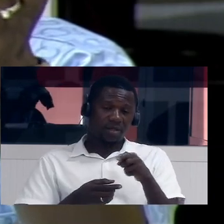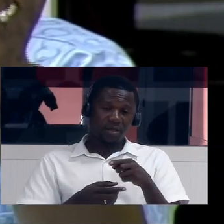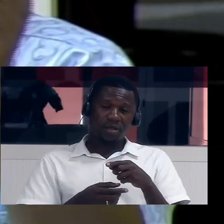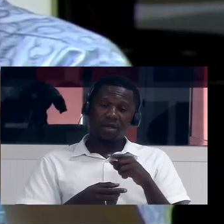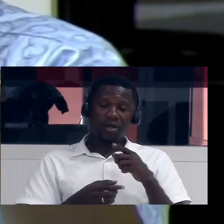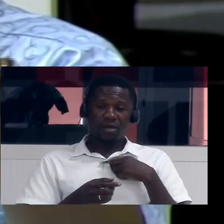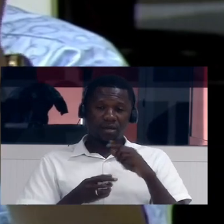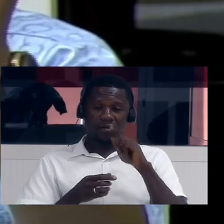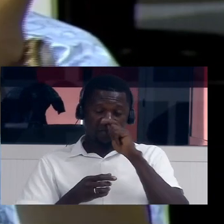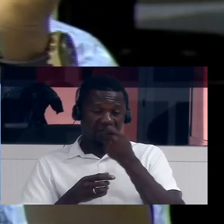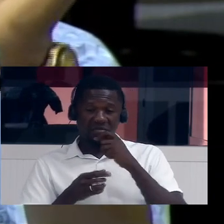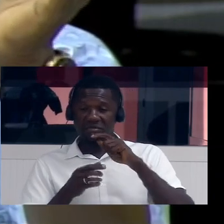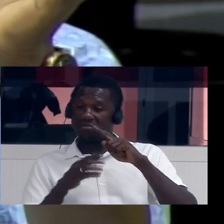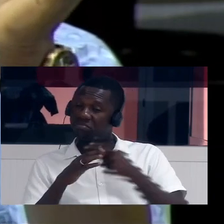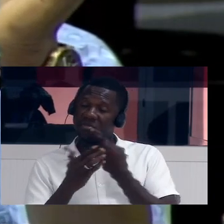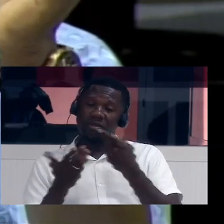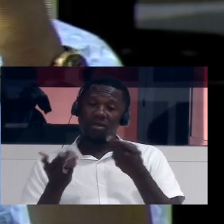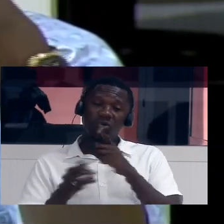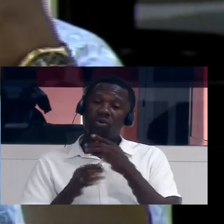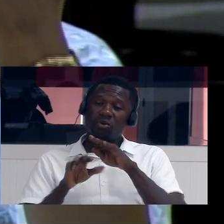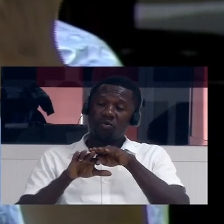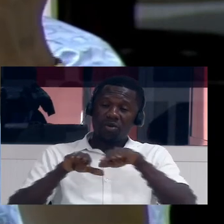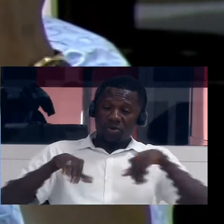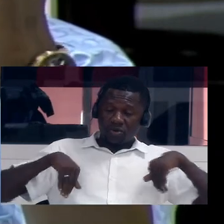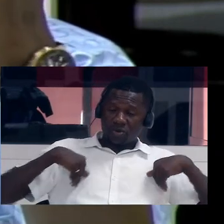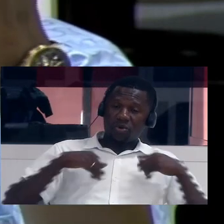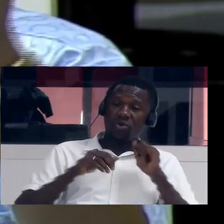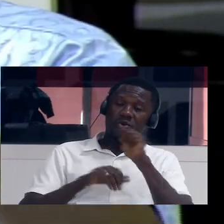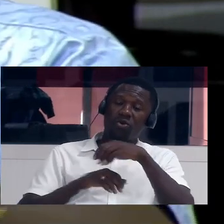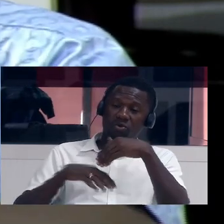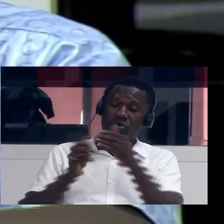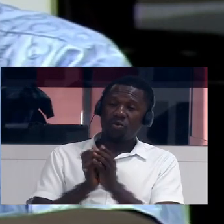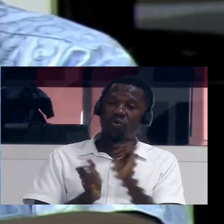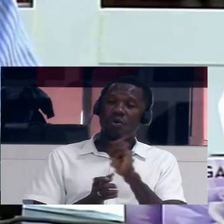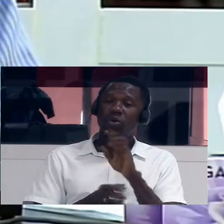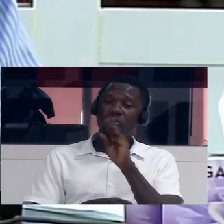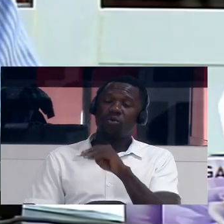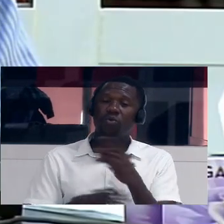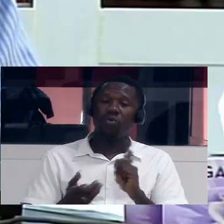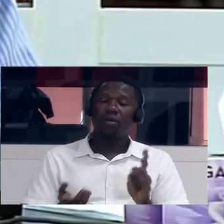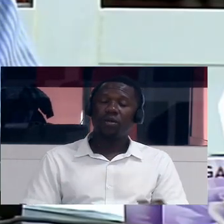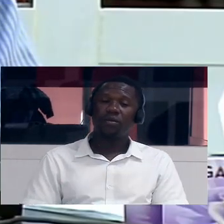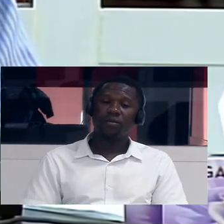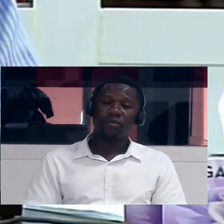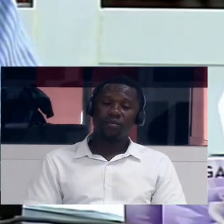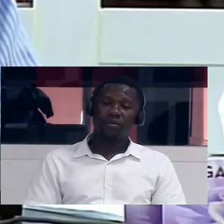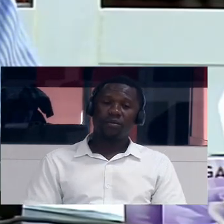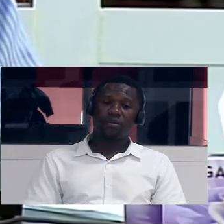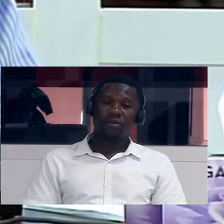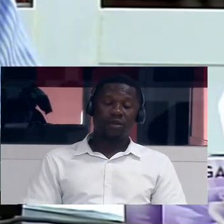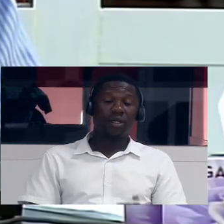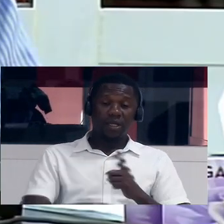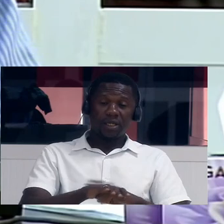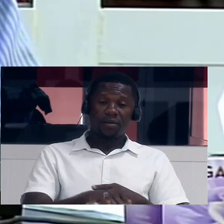casualties. You did not withdraw your forces. What else did you do? No, once the GTTI area had